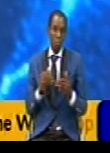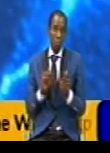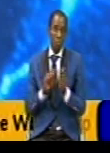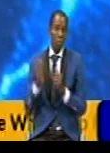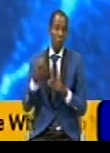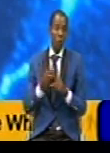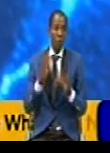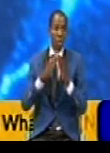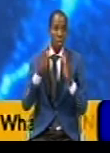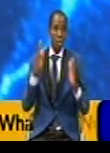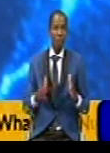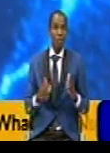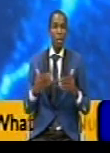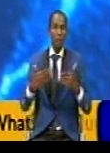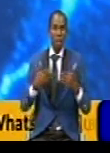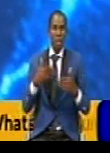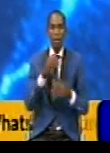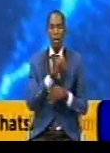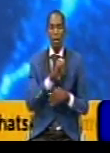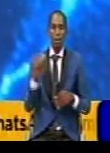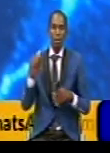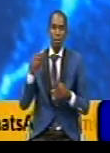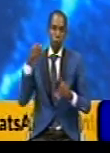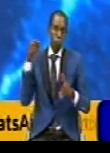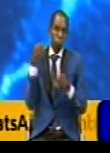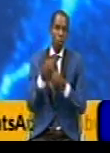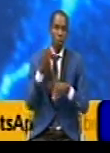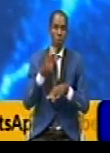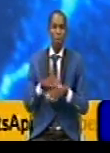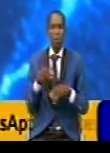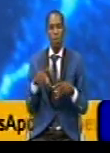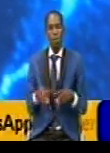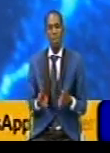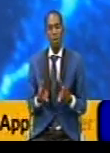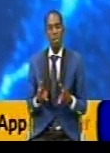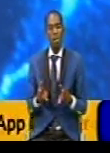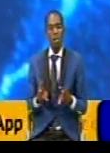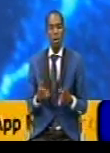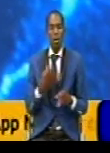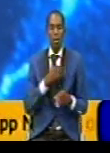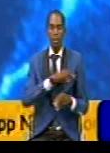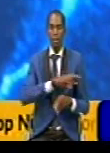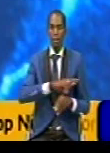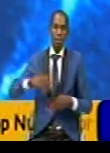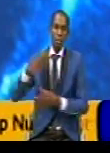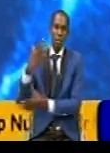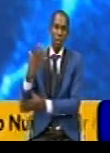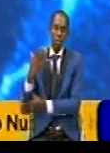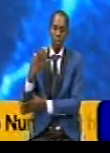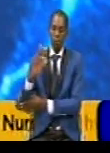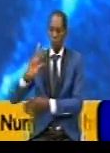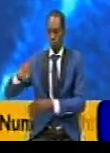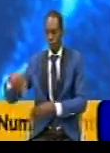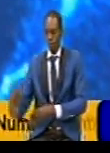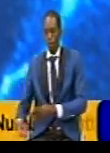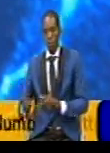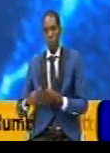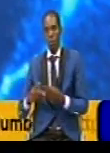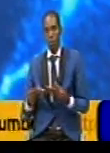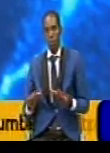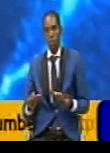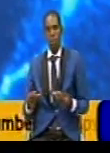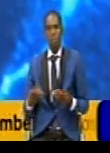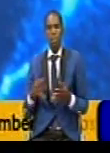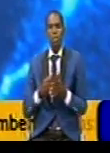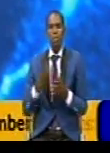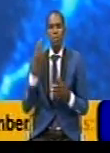Road, of Father George, near our house, I had an accident on the way. And this very